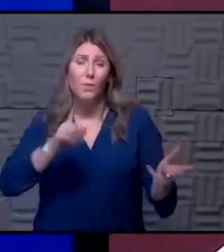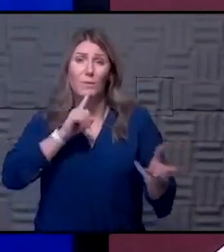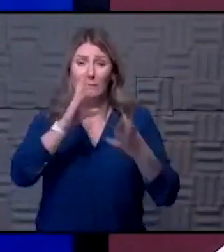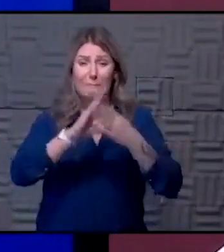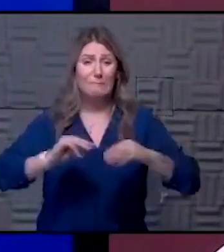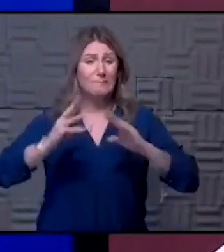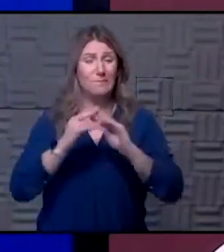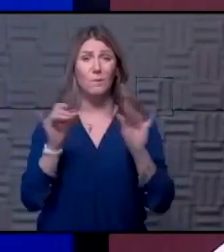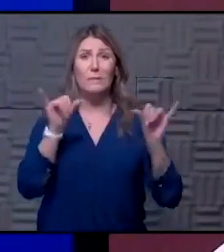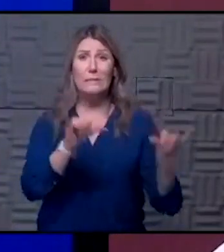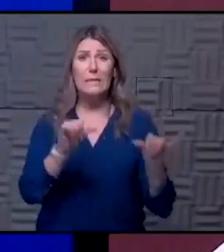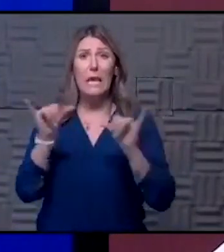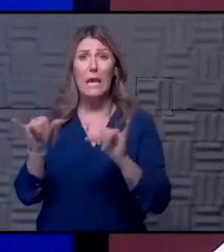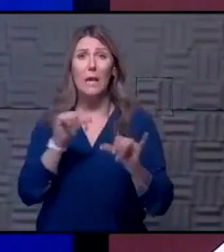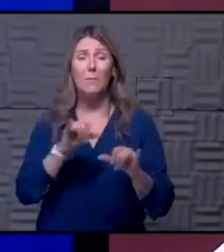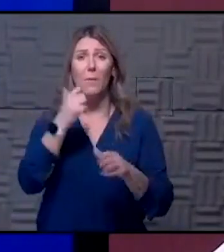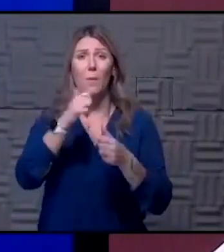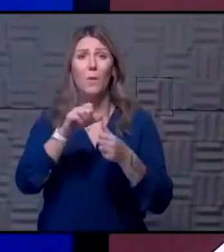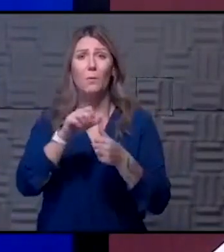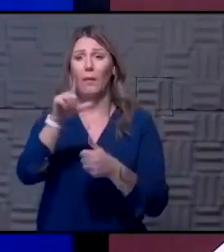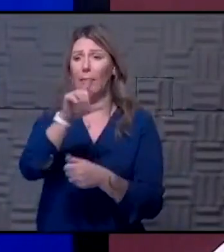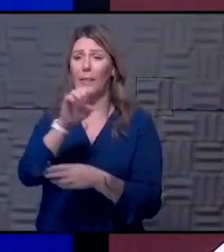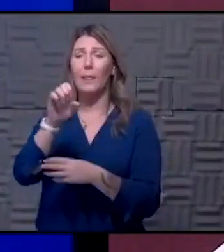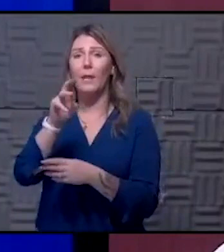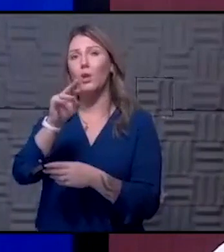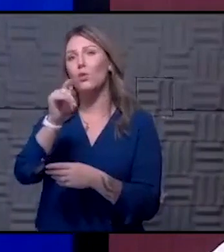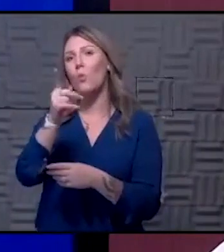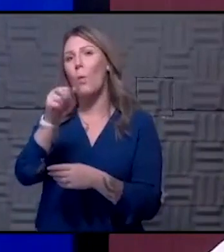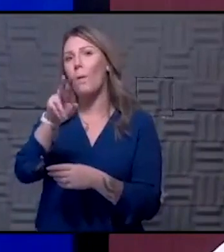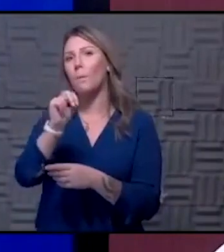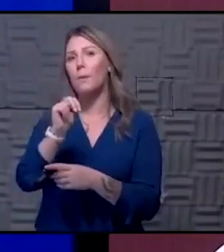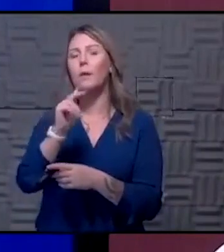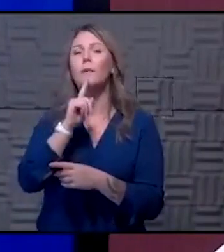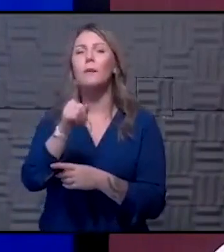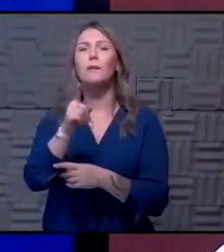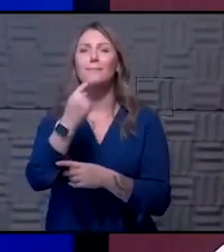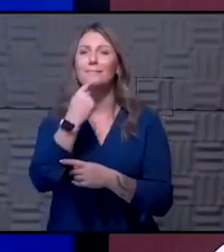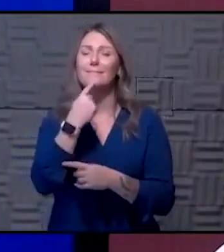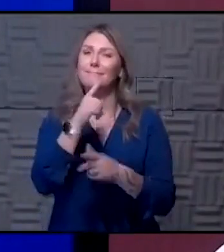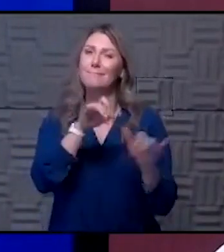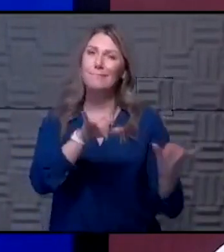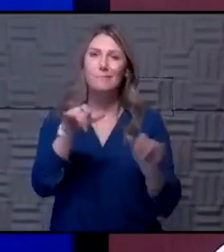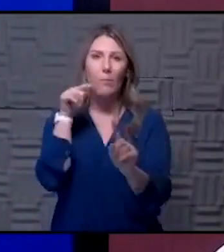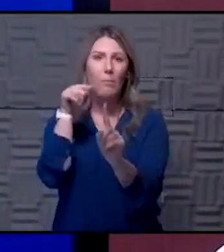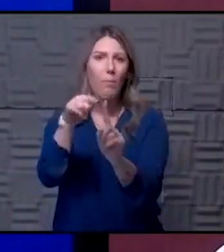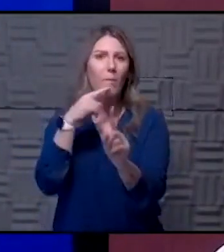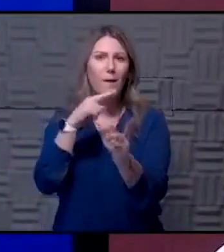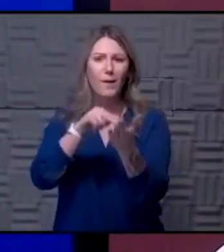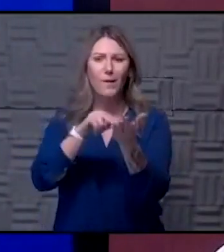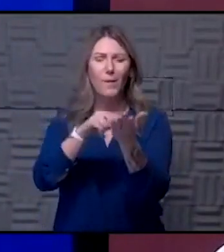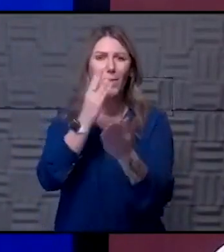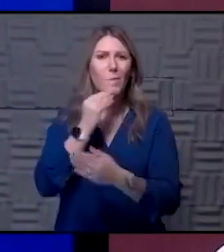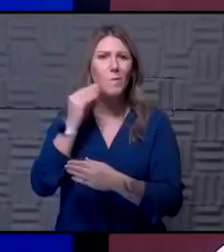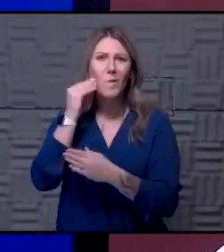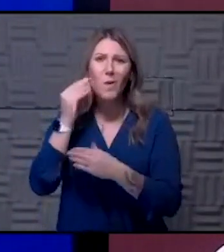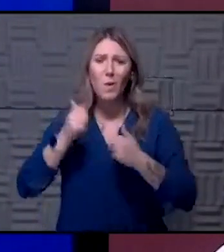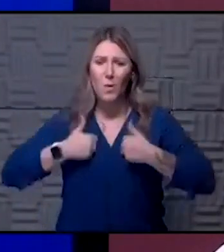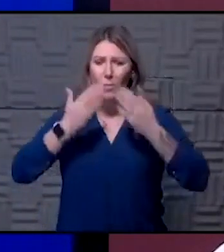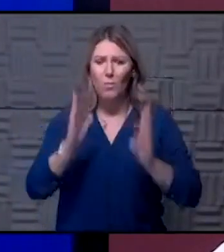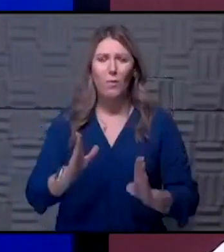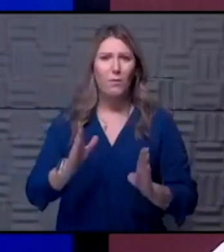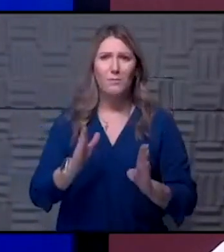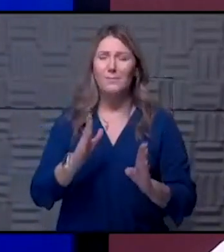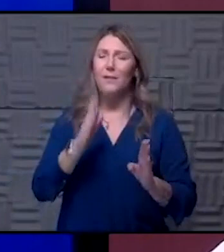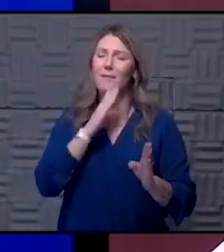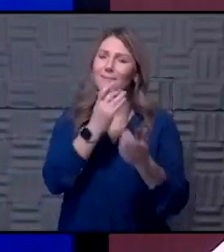is the same one. And I remember when Lee Norman has been on the program, he's made the same point that nursing home residents are so much safer post-vaccination.